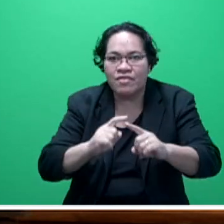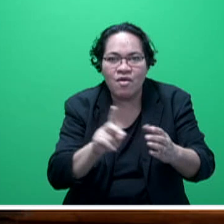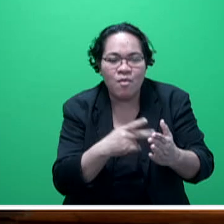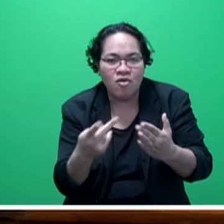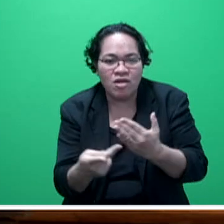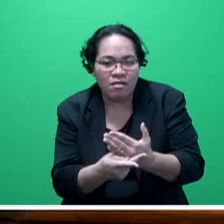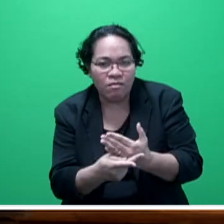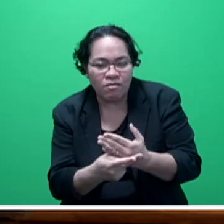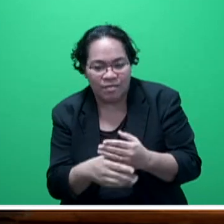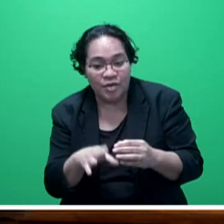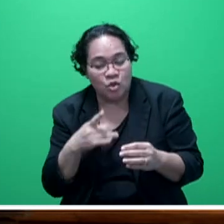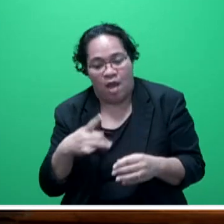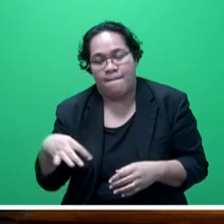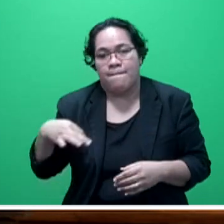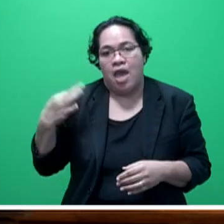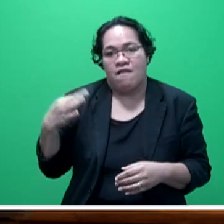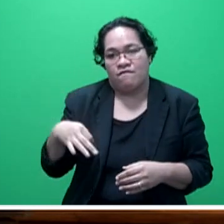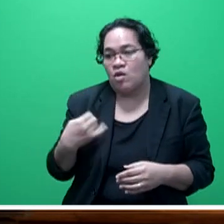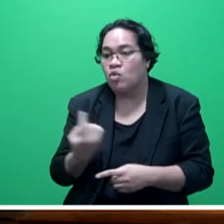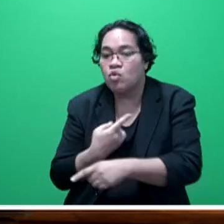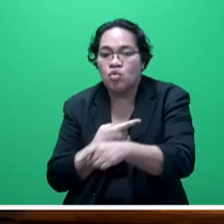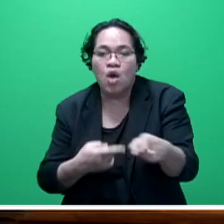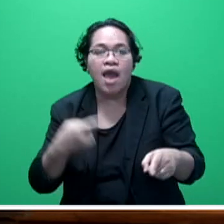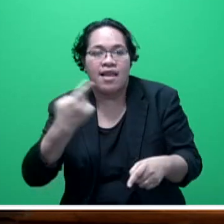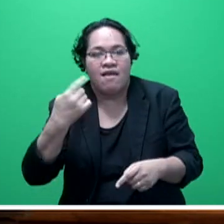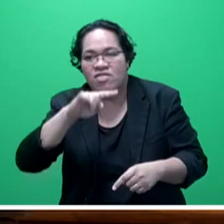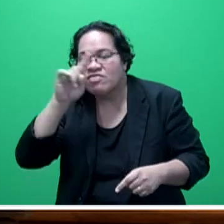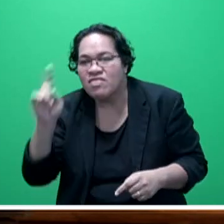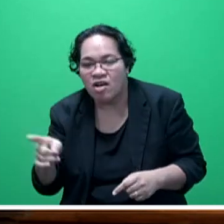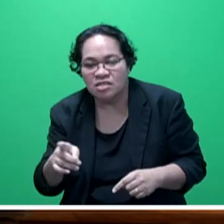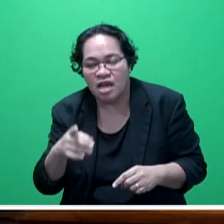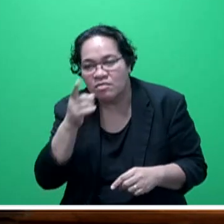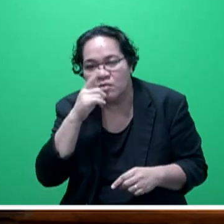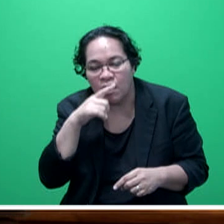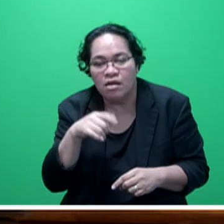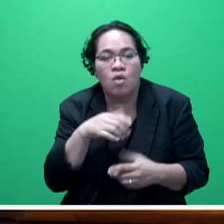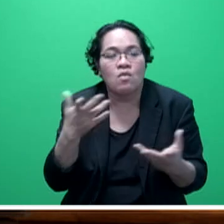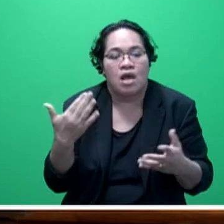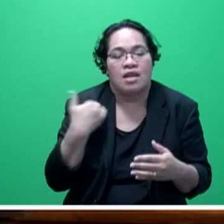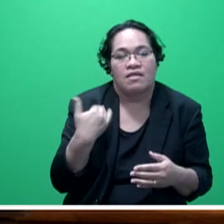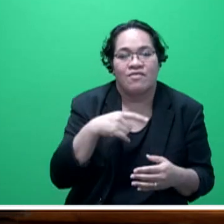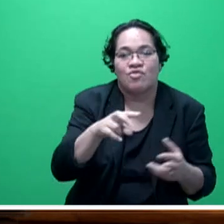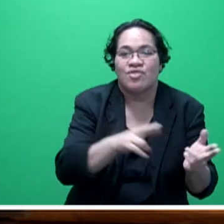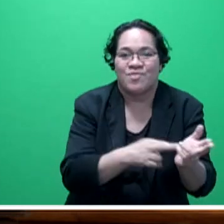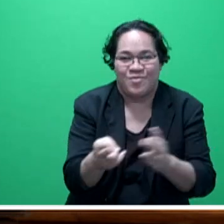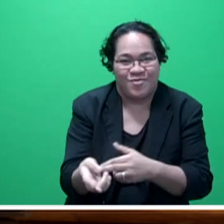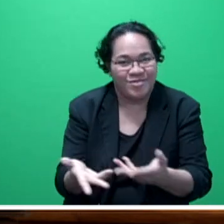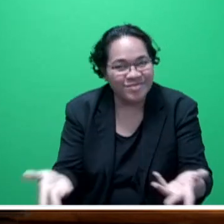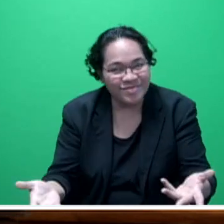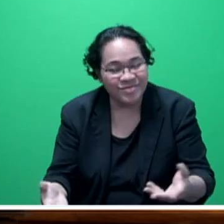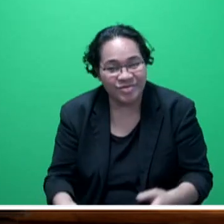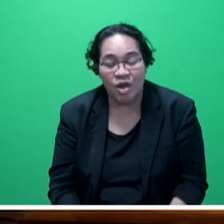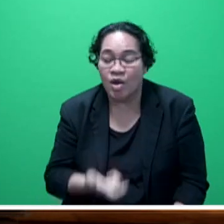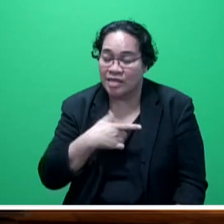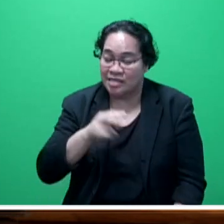program, benefiting more than 11,000 Fijians in remote rural communities. To allow government to